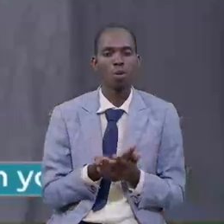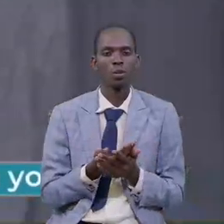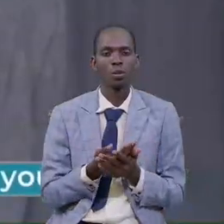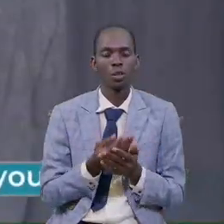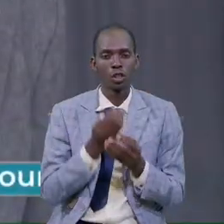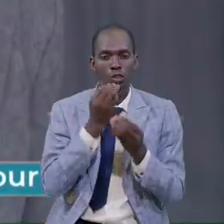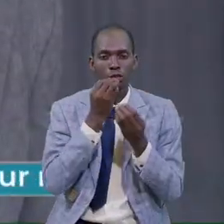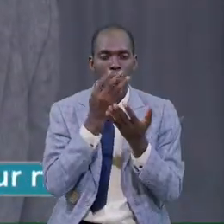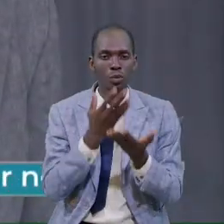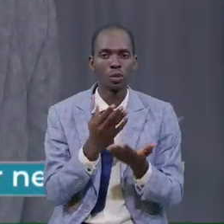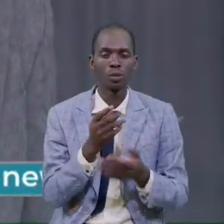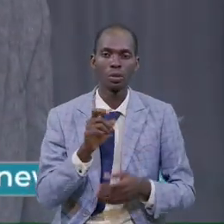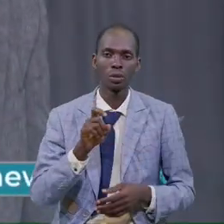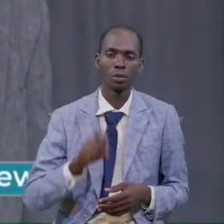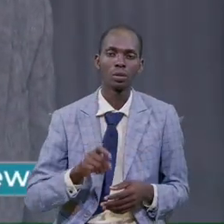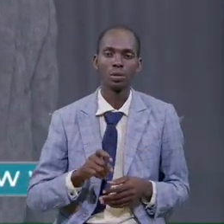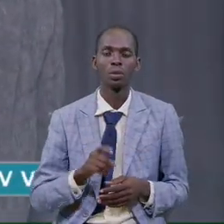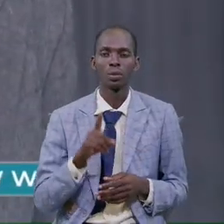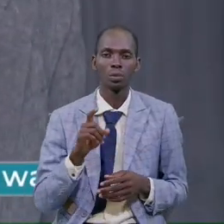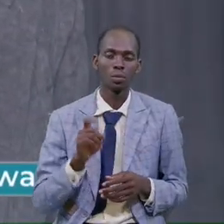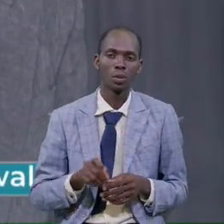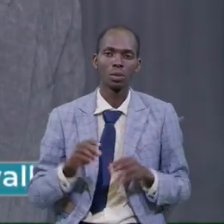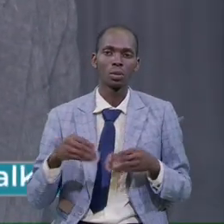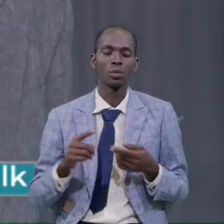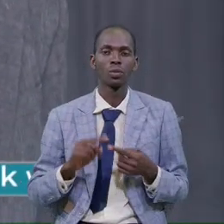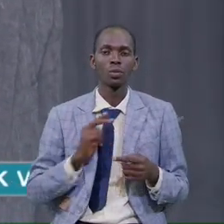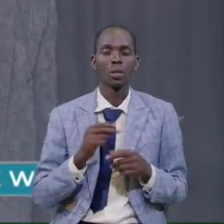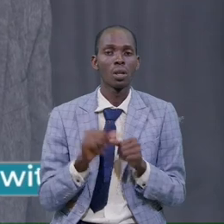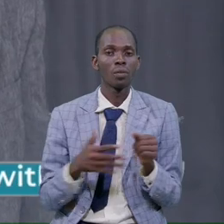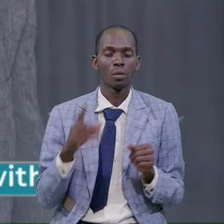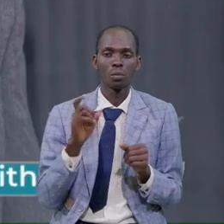have to give us. Everything should be correct.